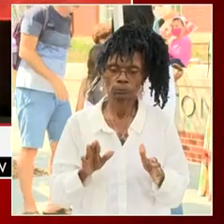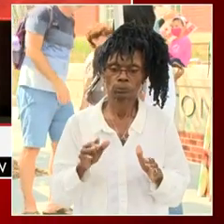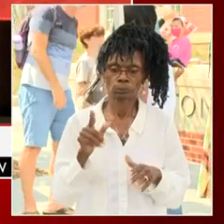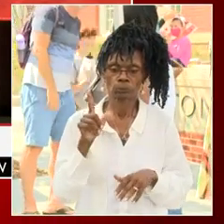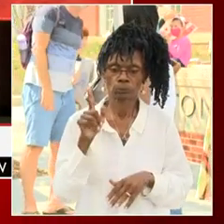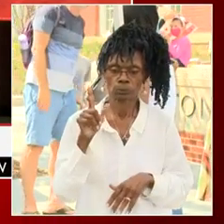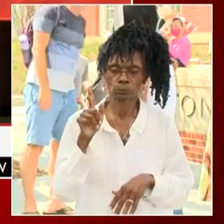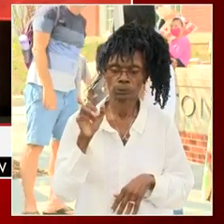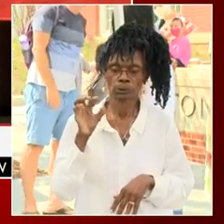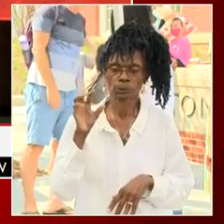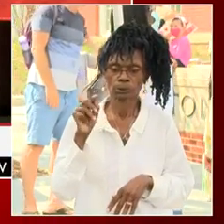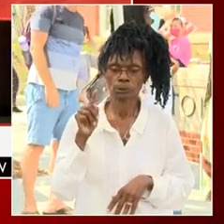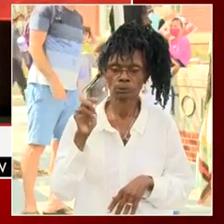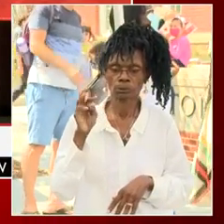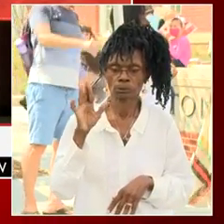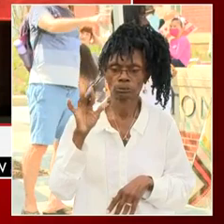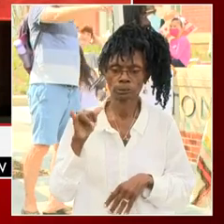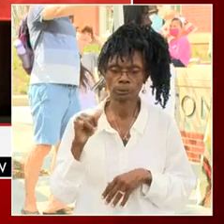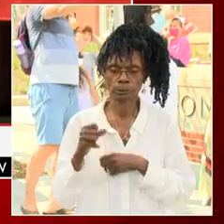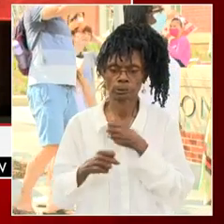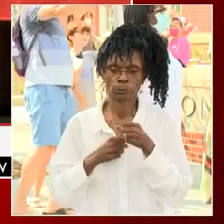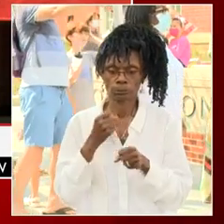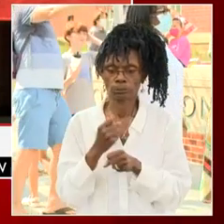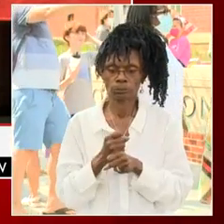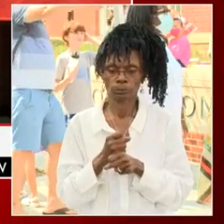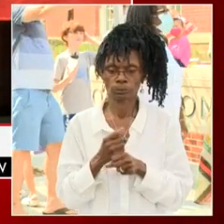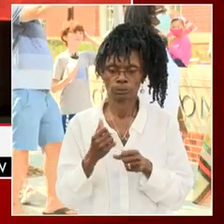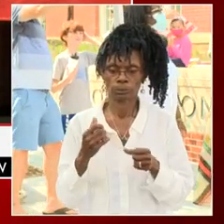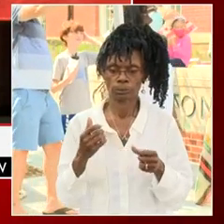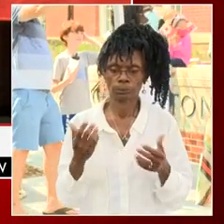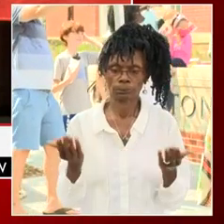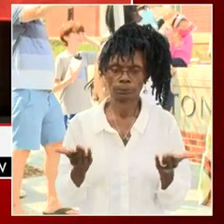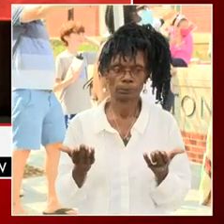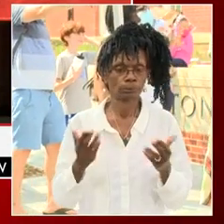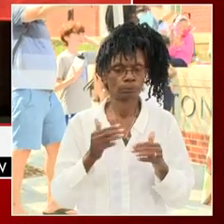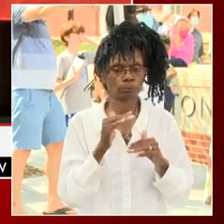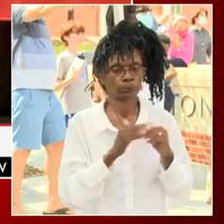doing it from a building such as ours.